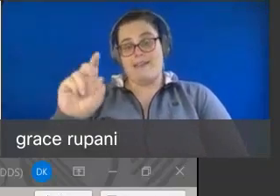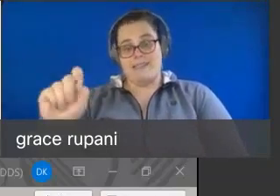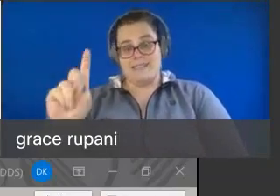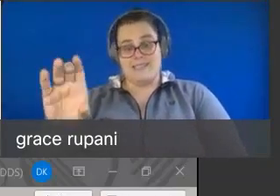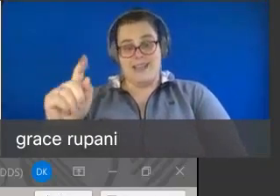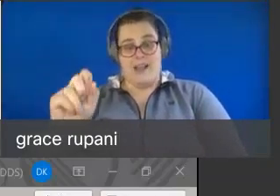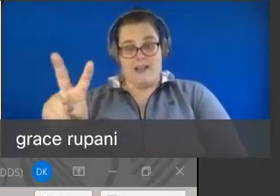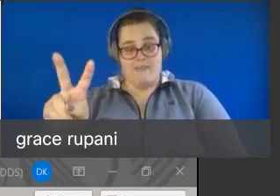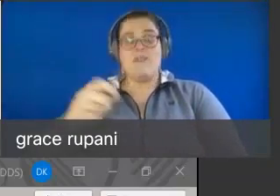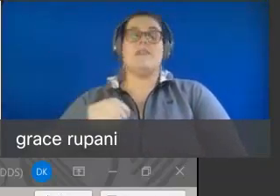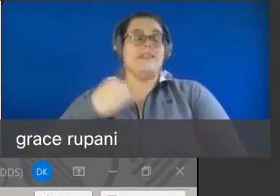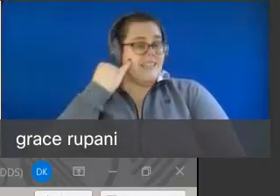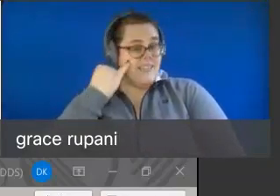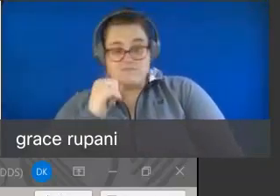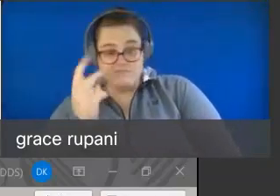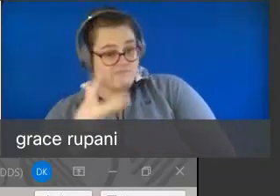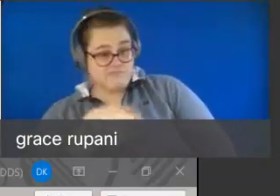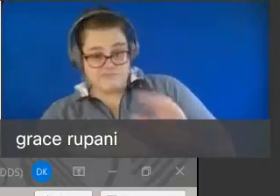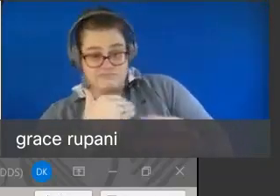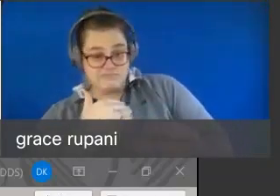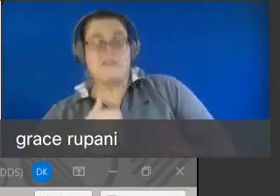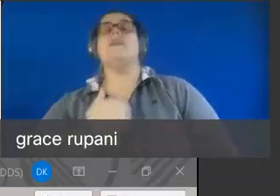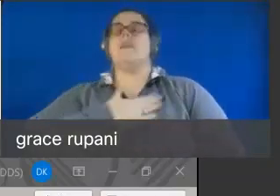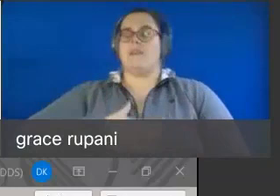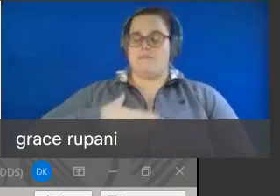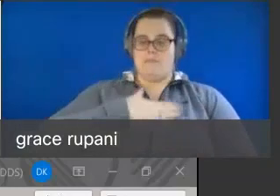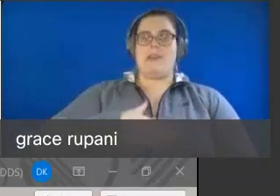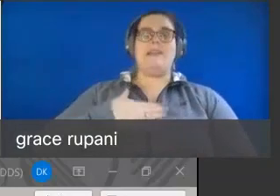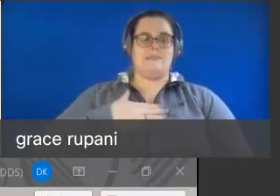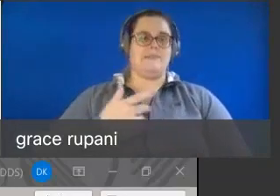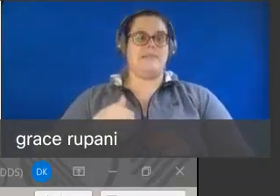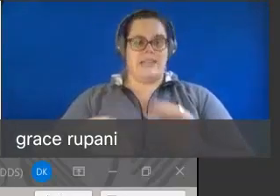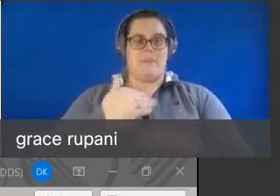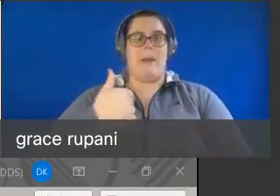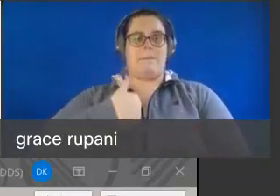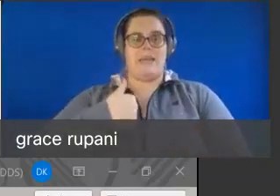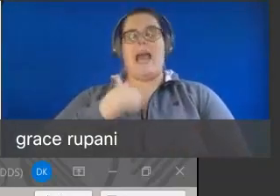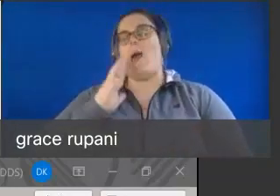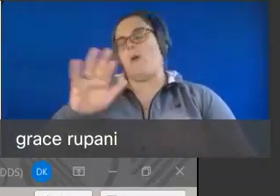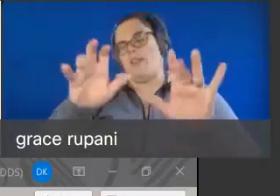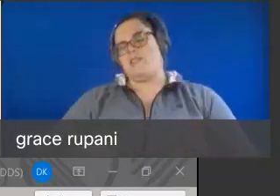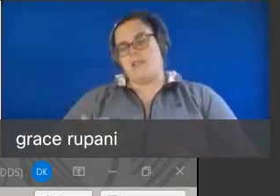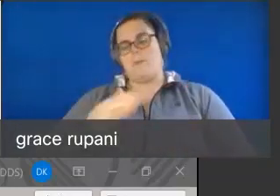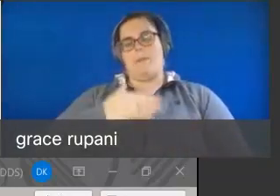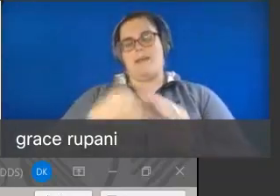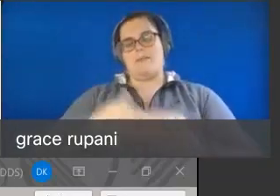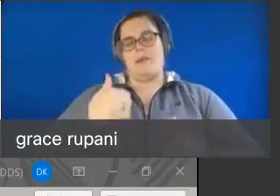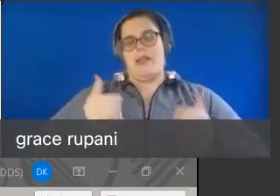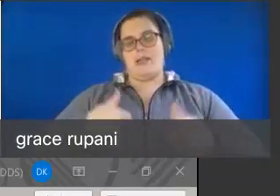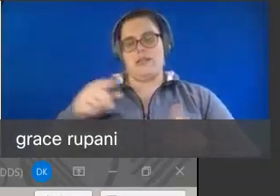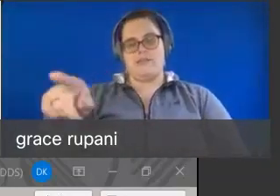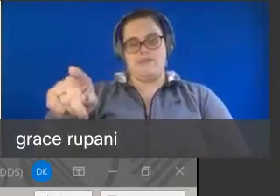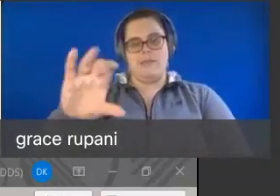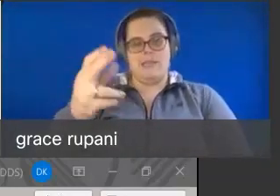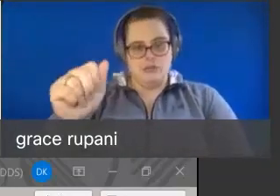me. I'll drop my email address in the chat so we can make sure you get the information. And I look forward